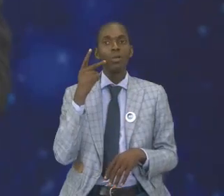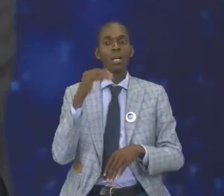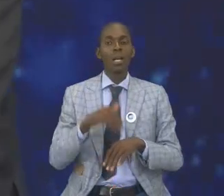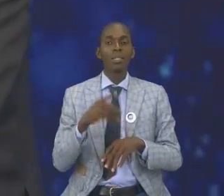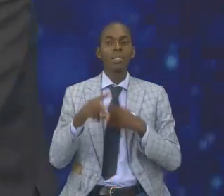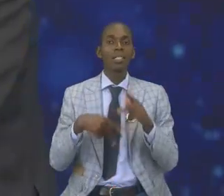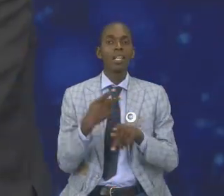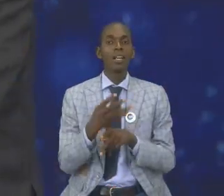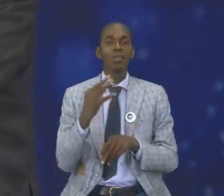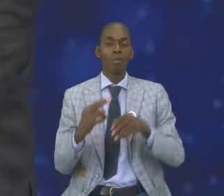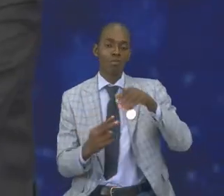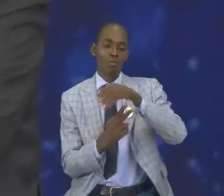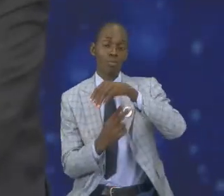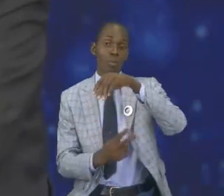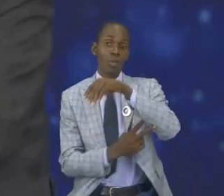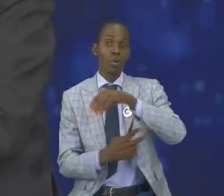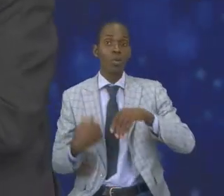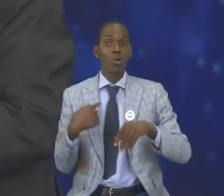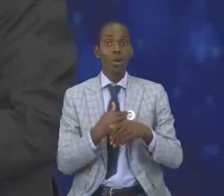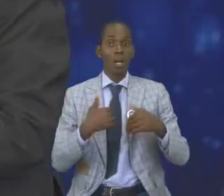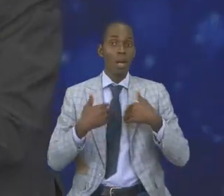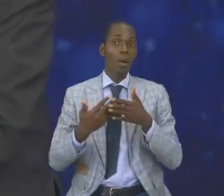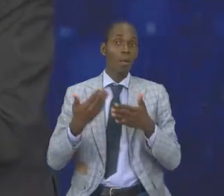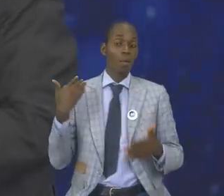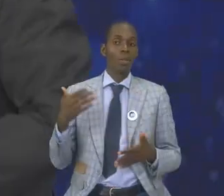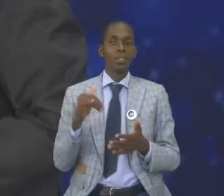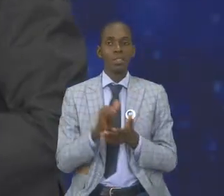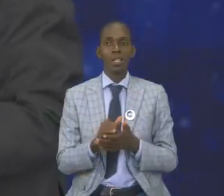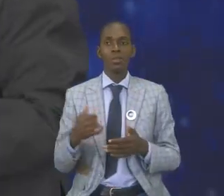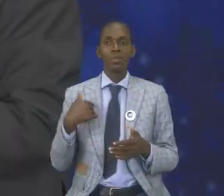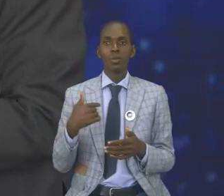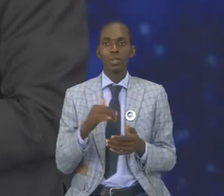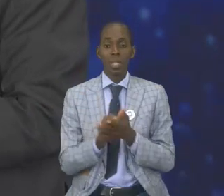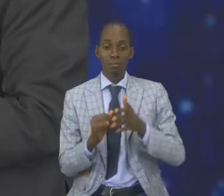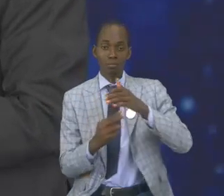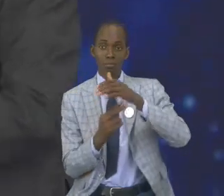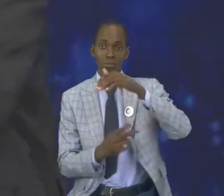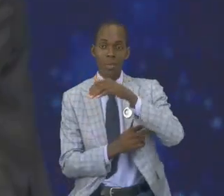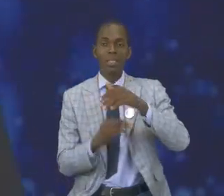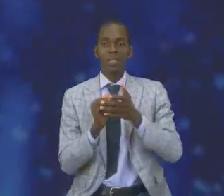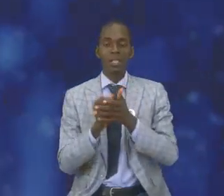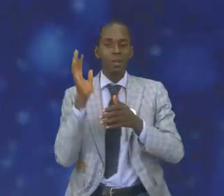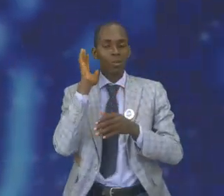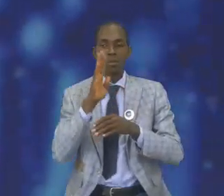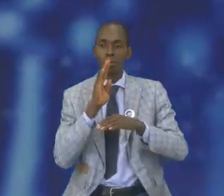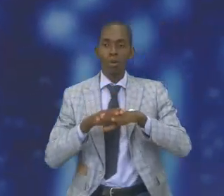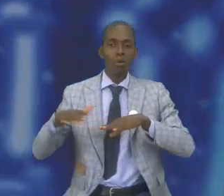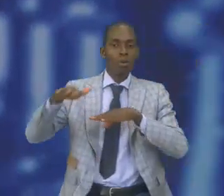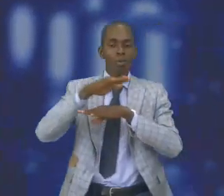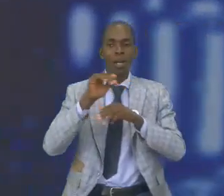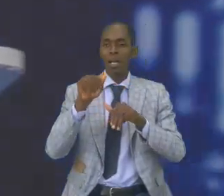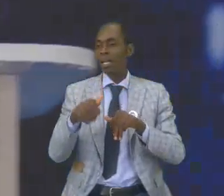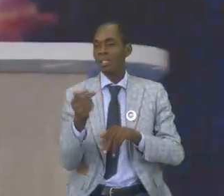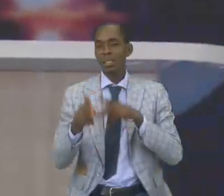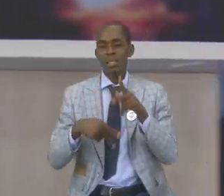bridges all over the world that will get over any ocean or any sea, and now